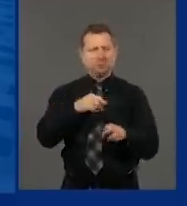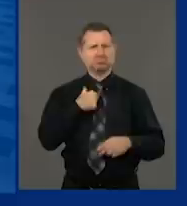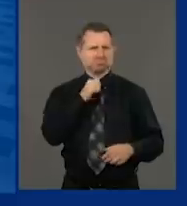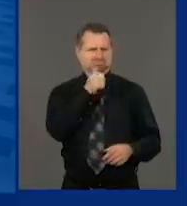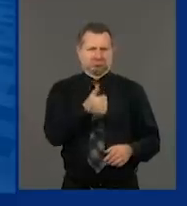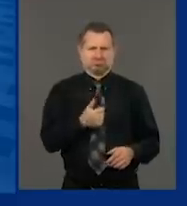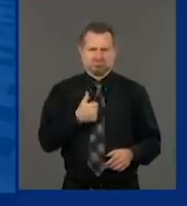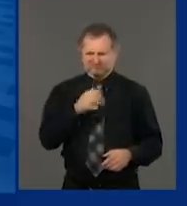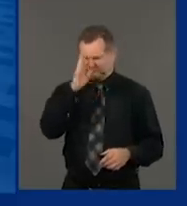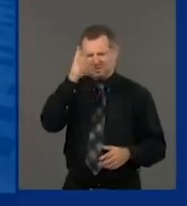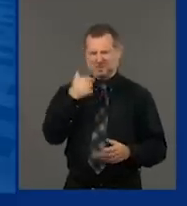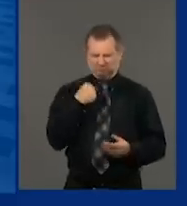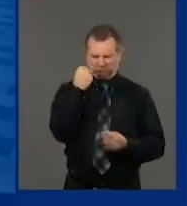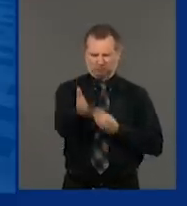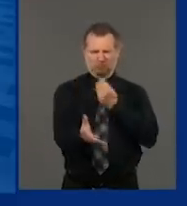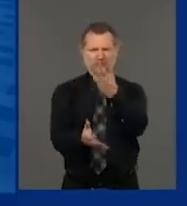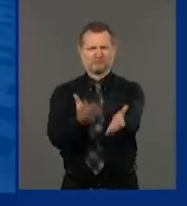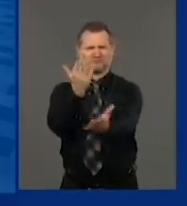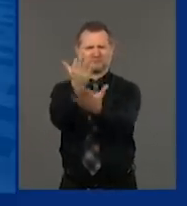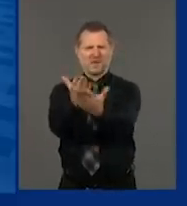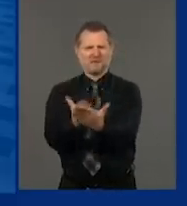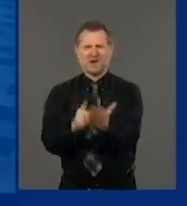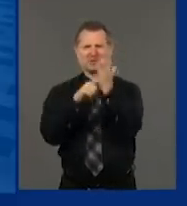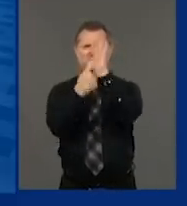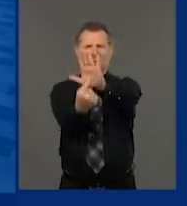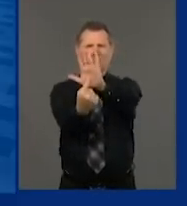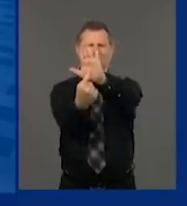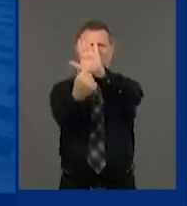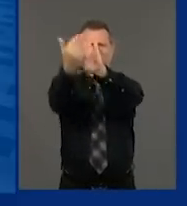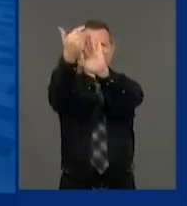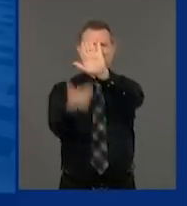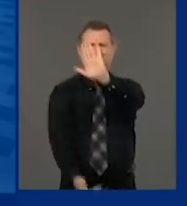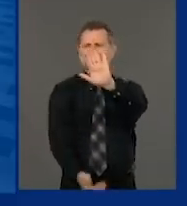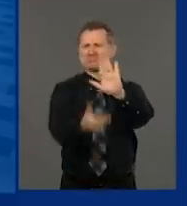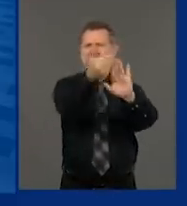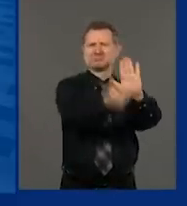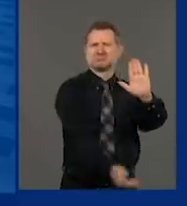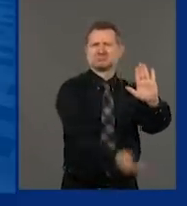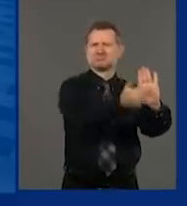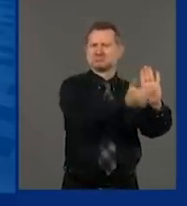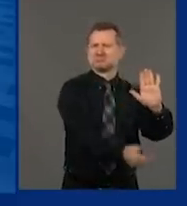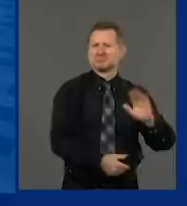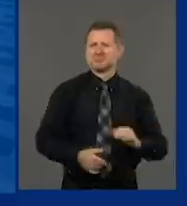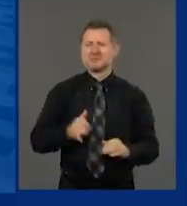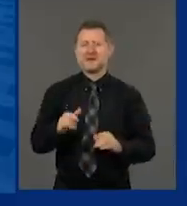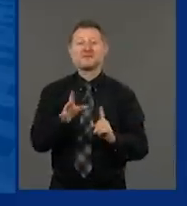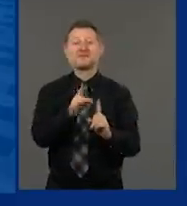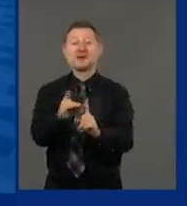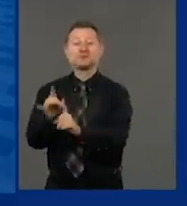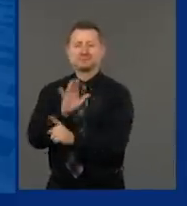in. Look at the number of bodies. Look at the infection rate.